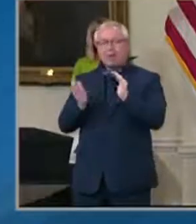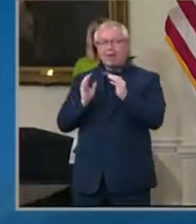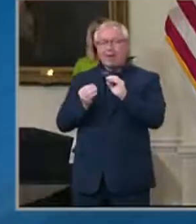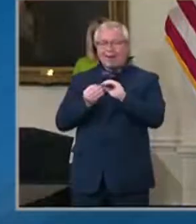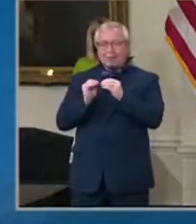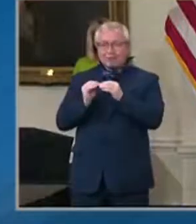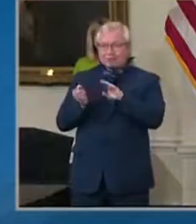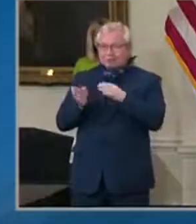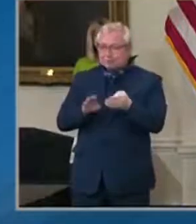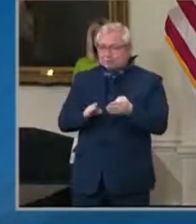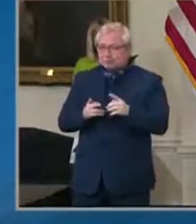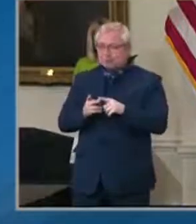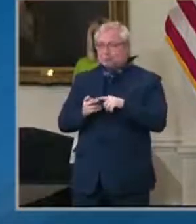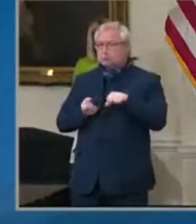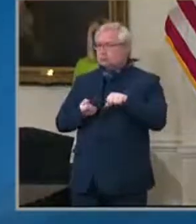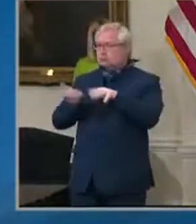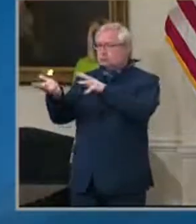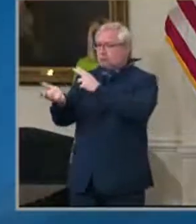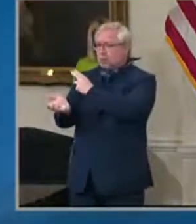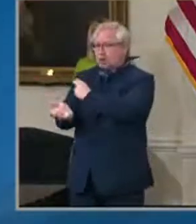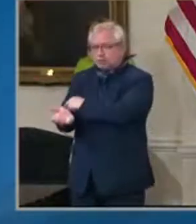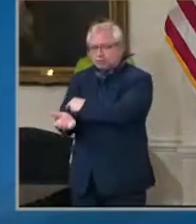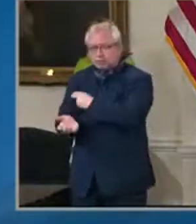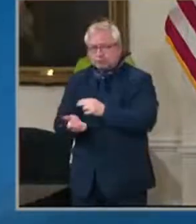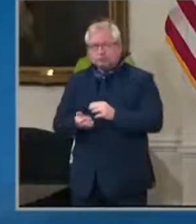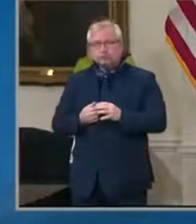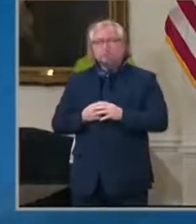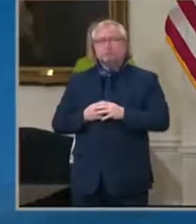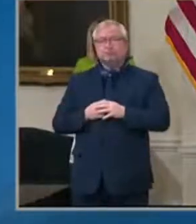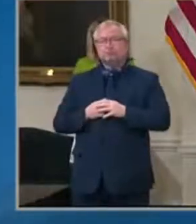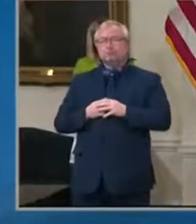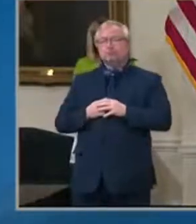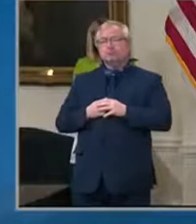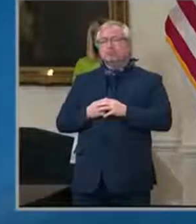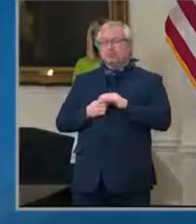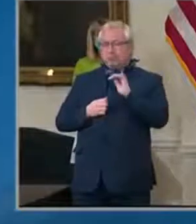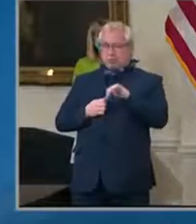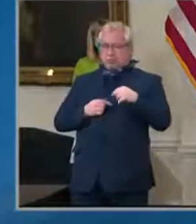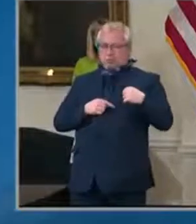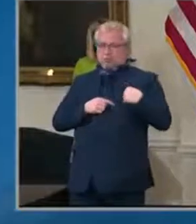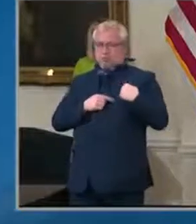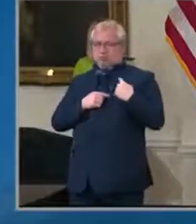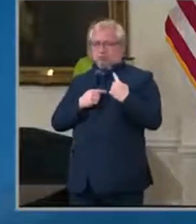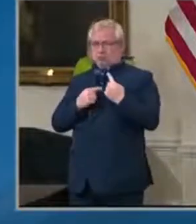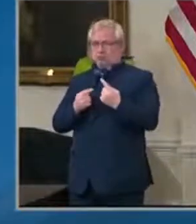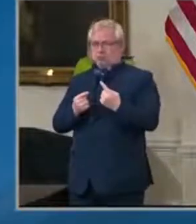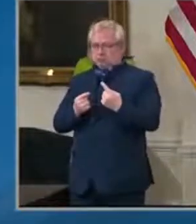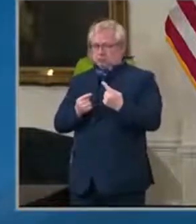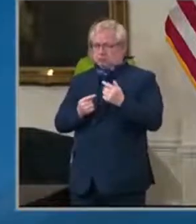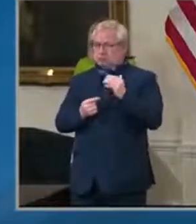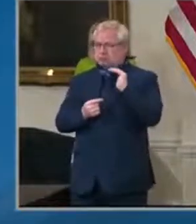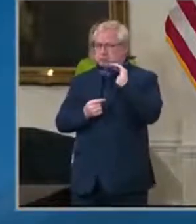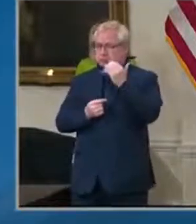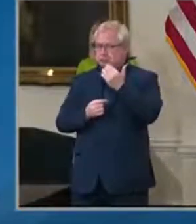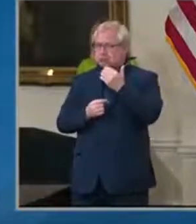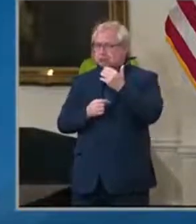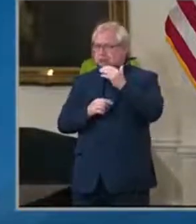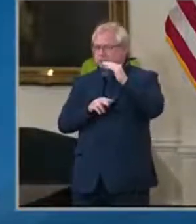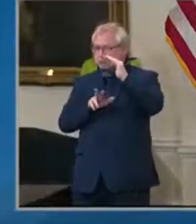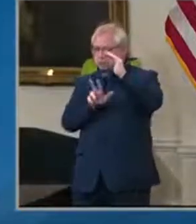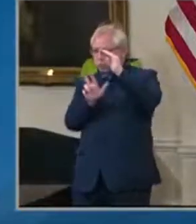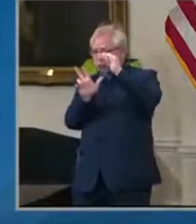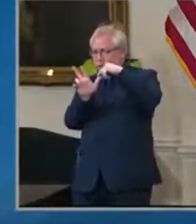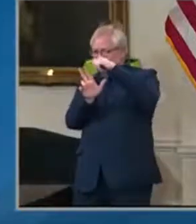the models we're calling for. We have been successful in flattening